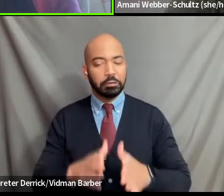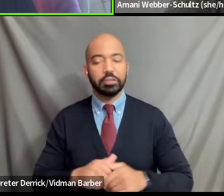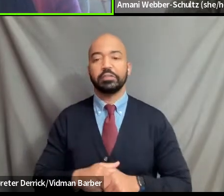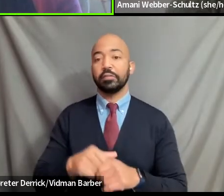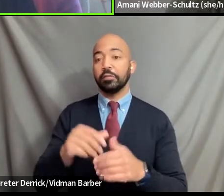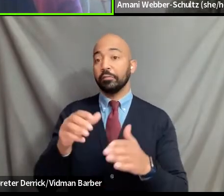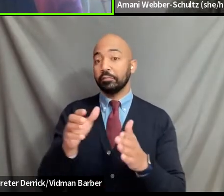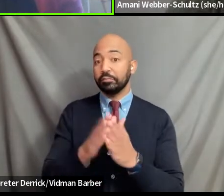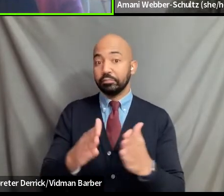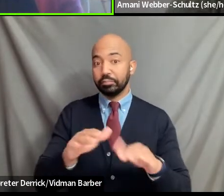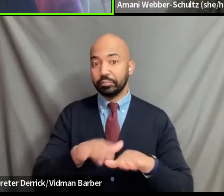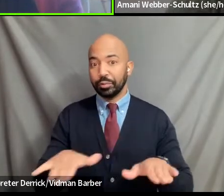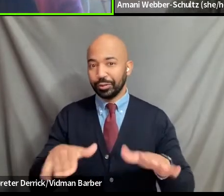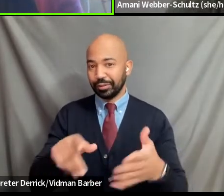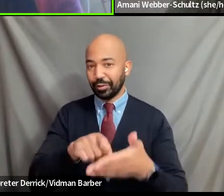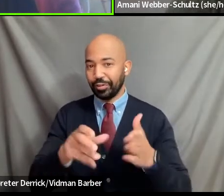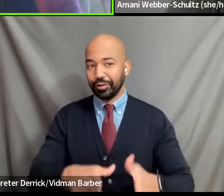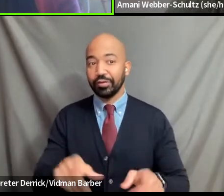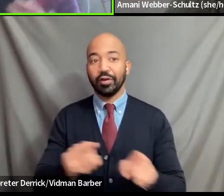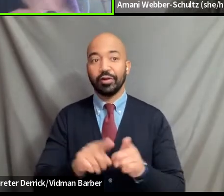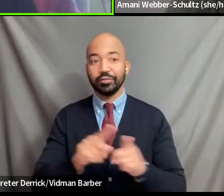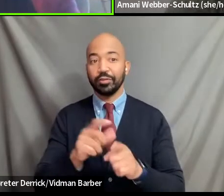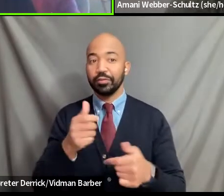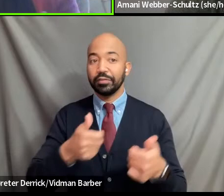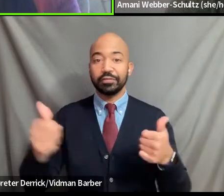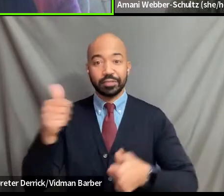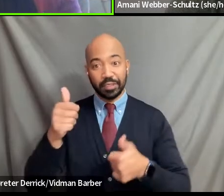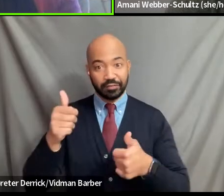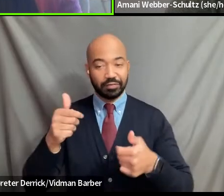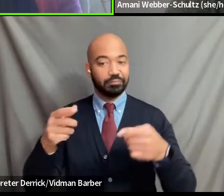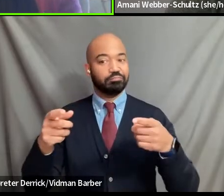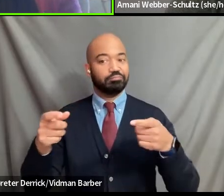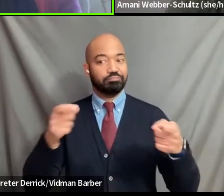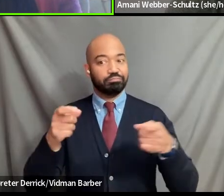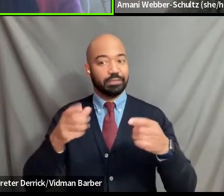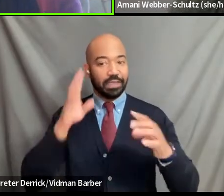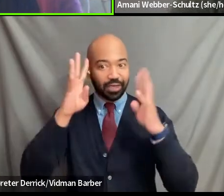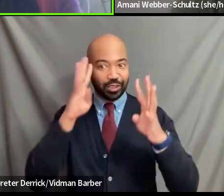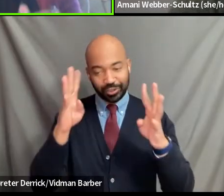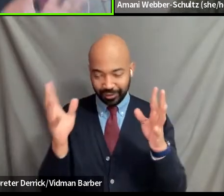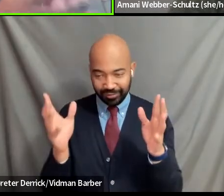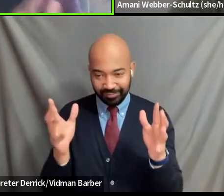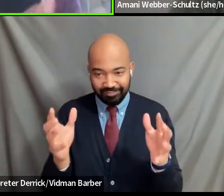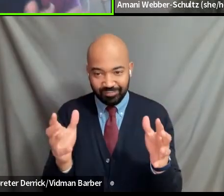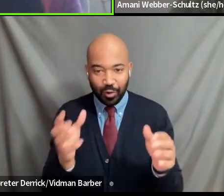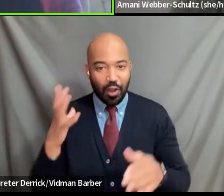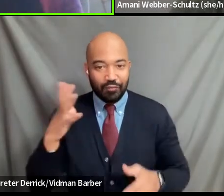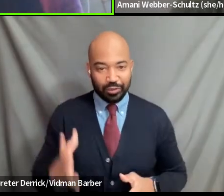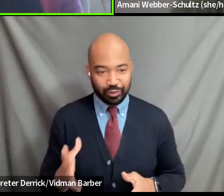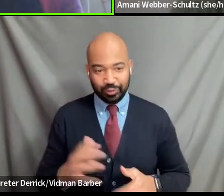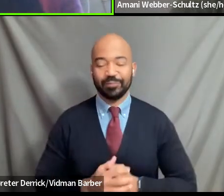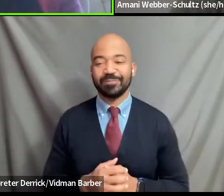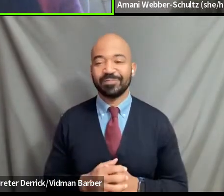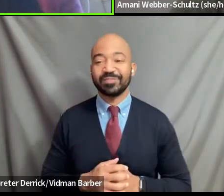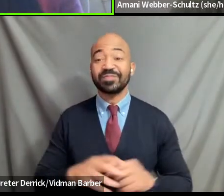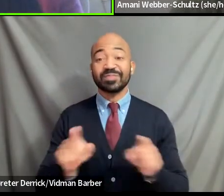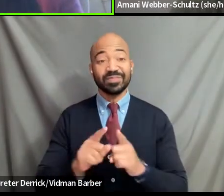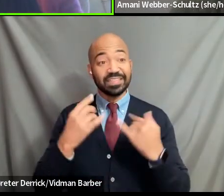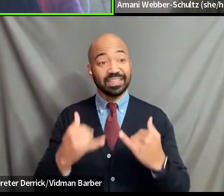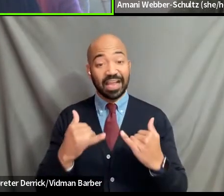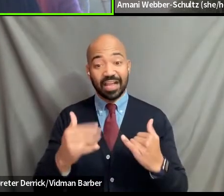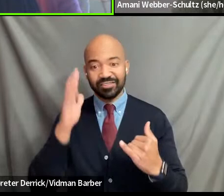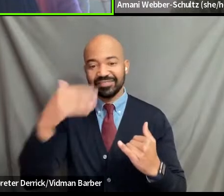and also the Chief Innovation Officer for Black and Marine Science, the nonprofit. And today's panel will be